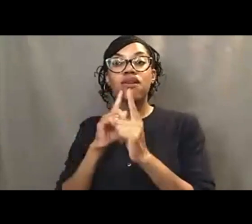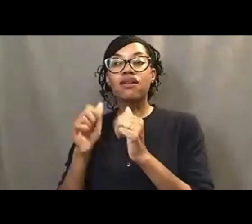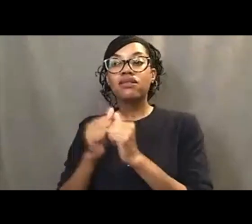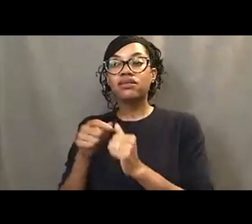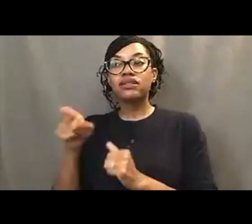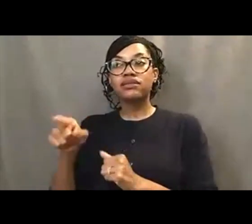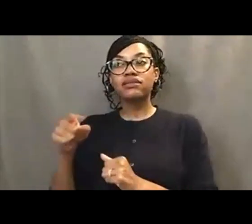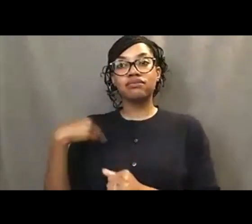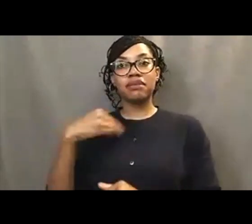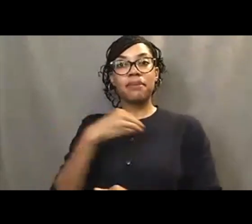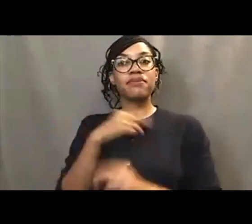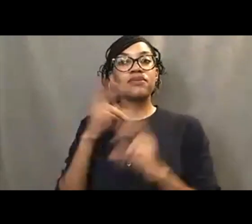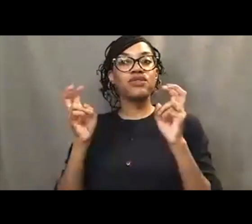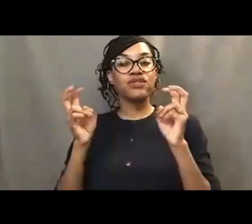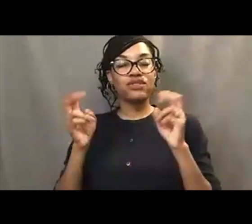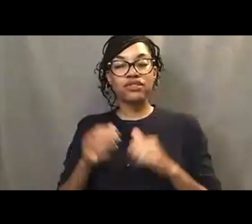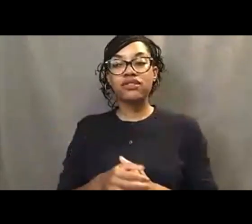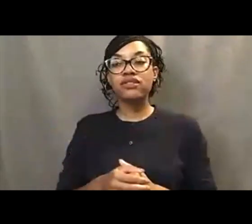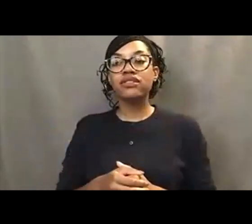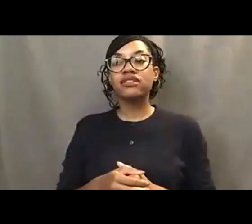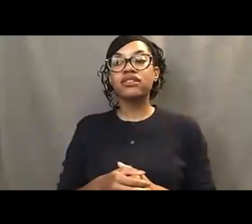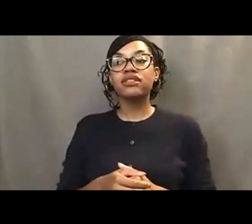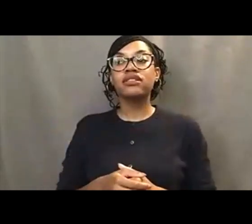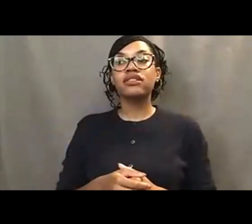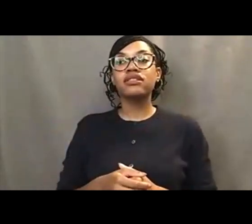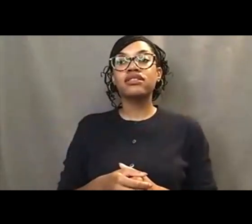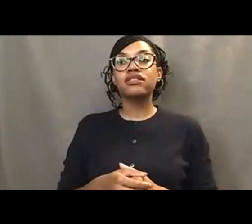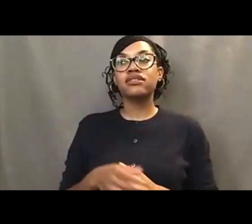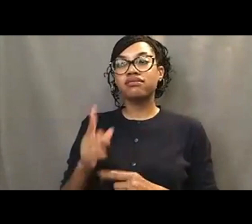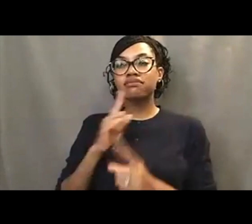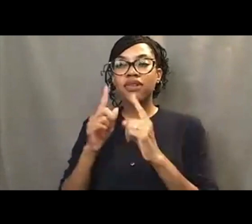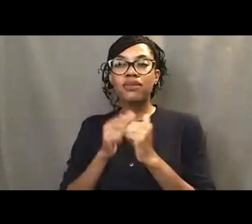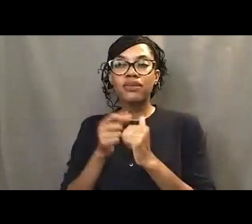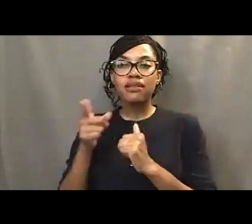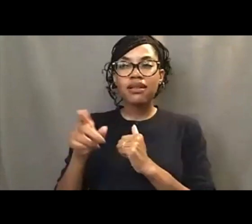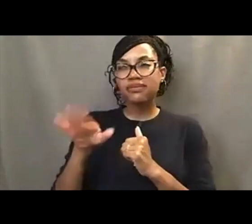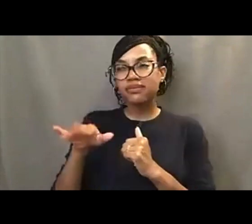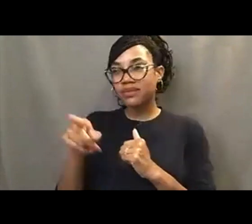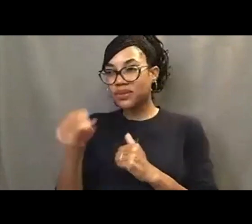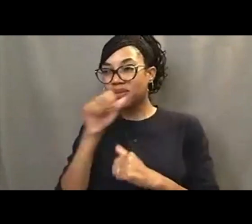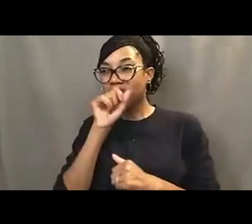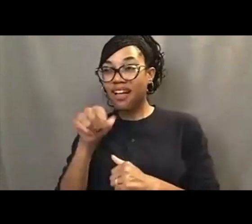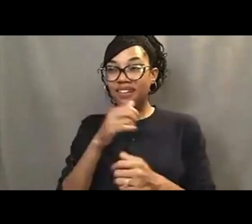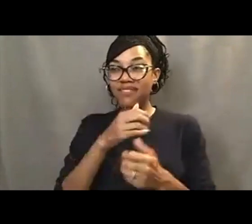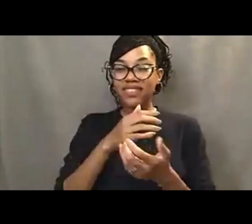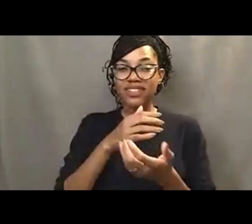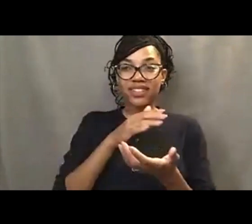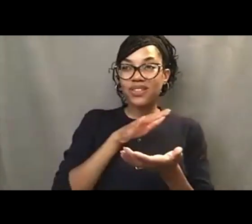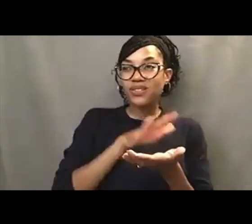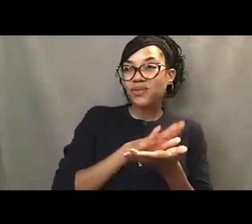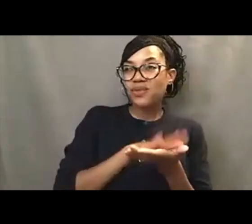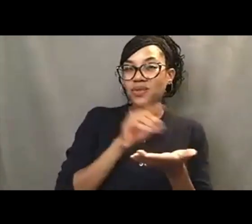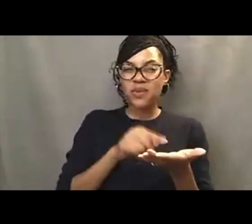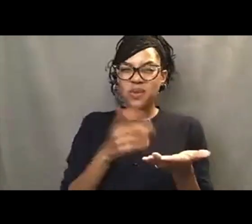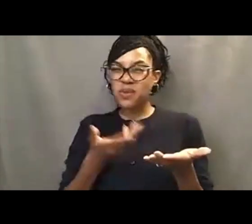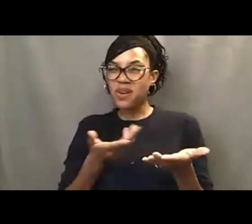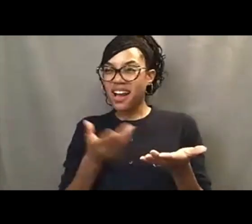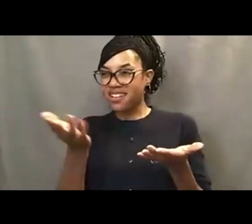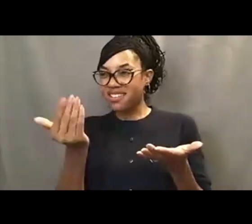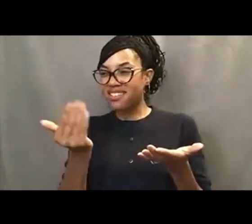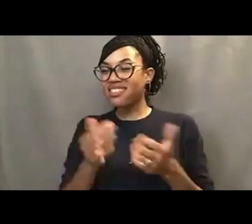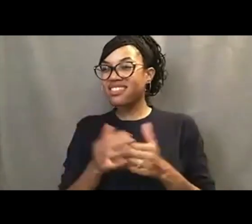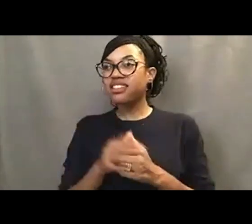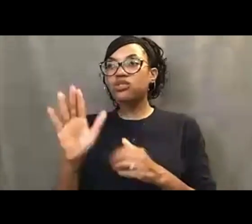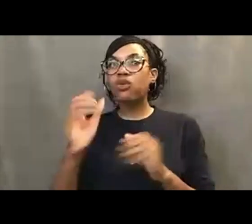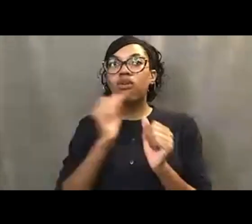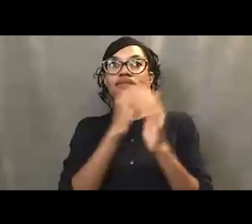members, we're talking to them about, what do you love about your school and what's your vision? And do you want to